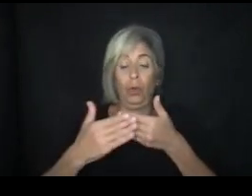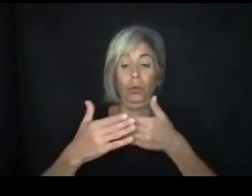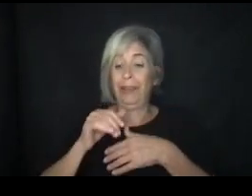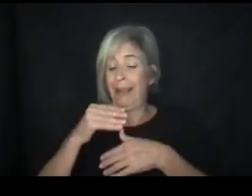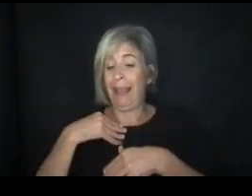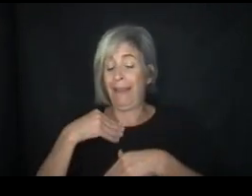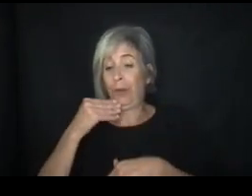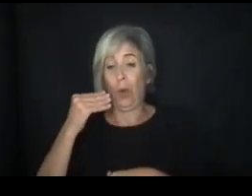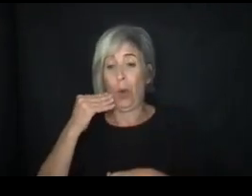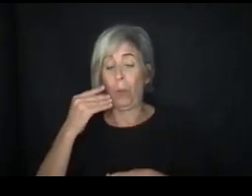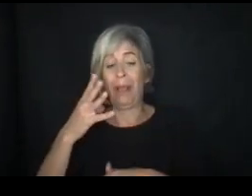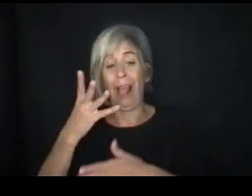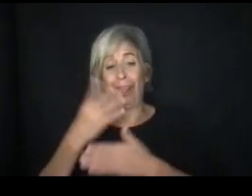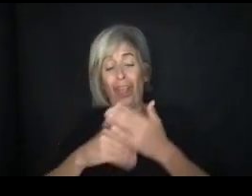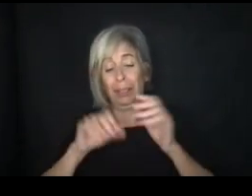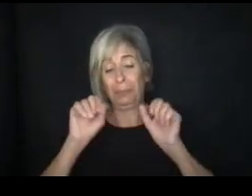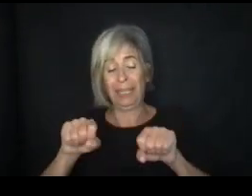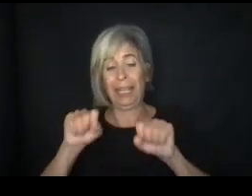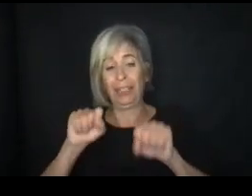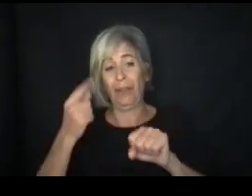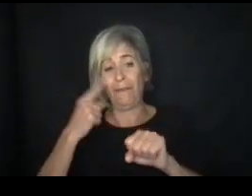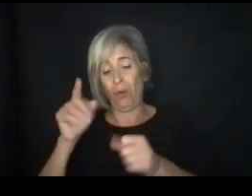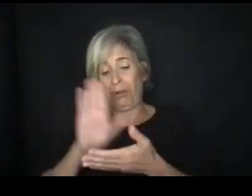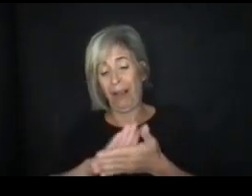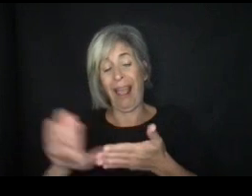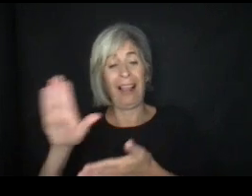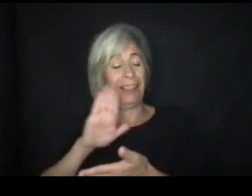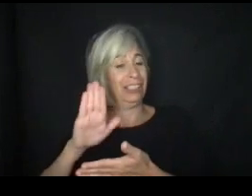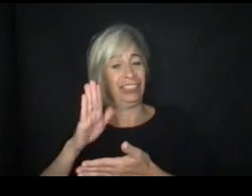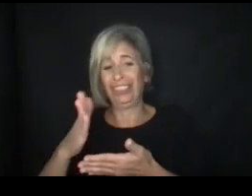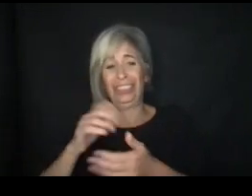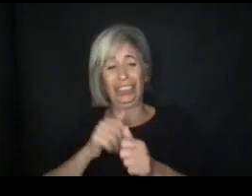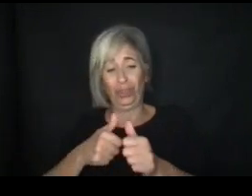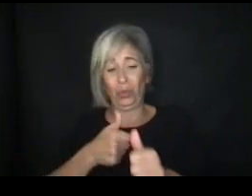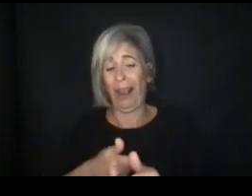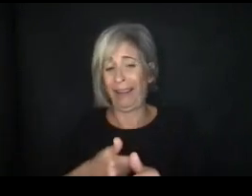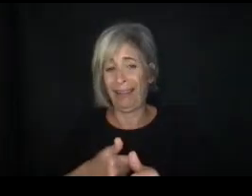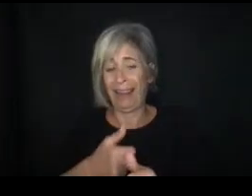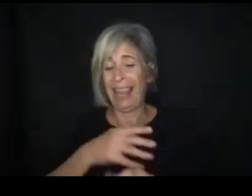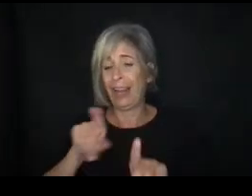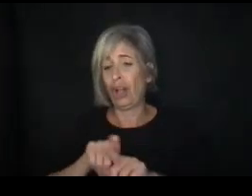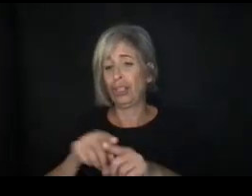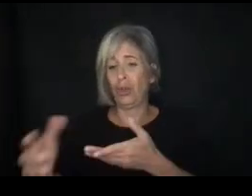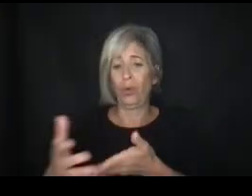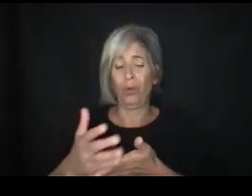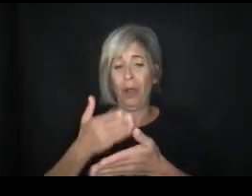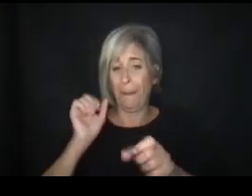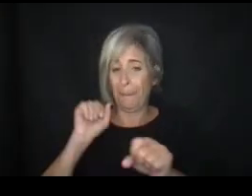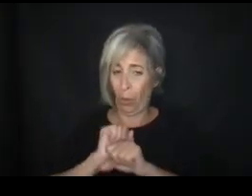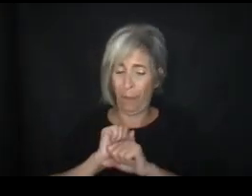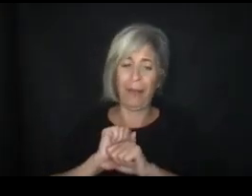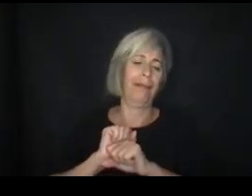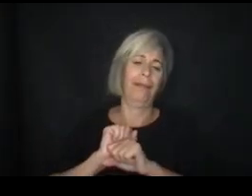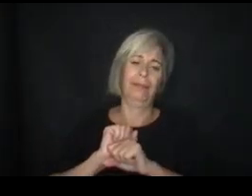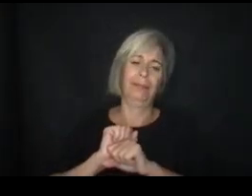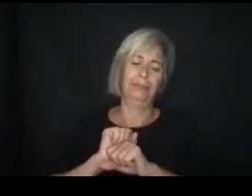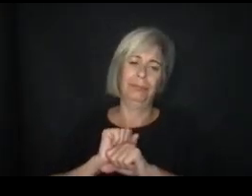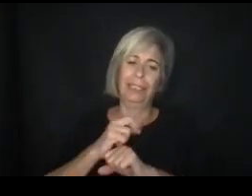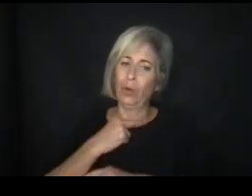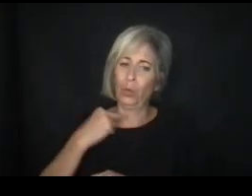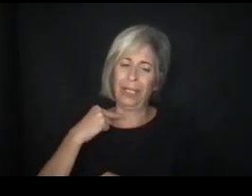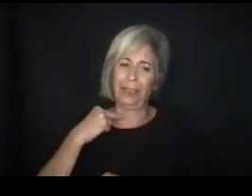lost their potential track for college and gainful employment. So